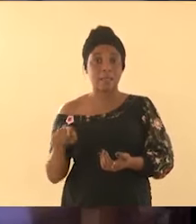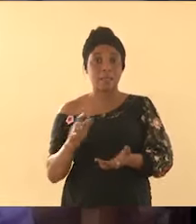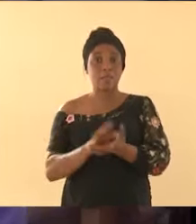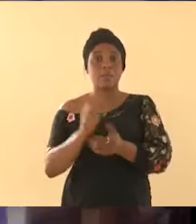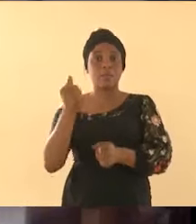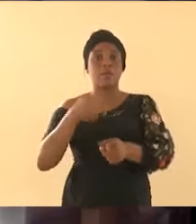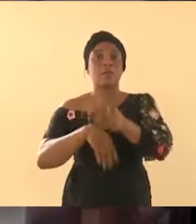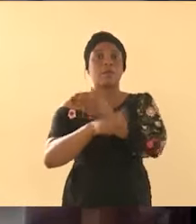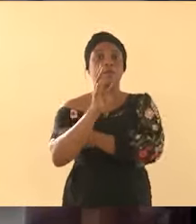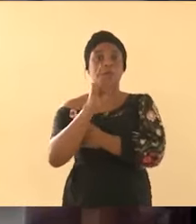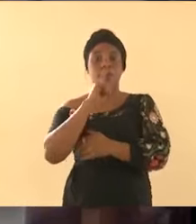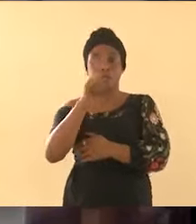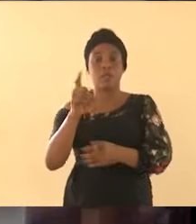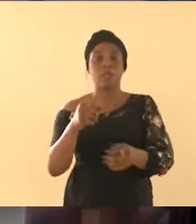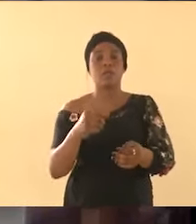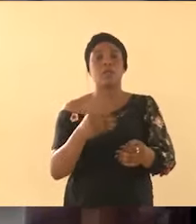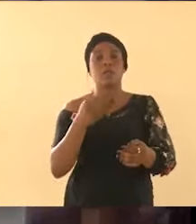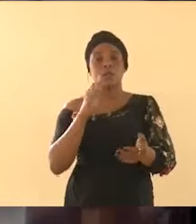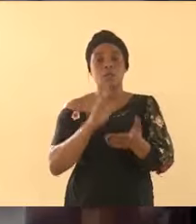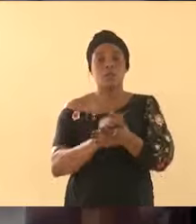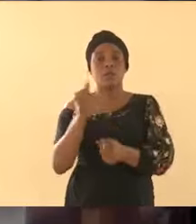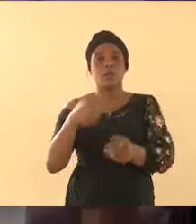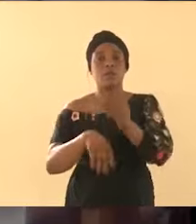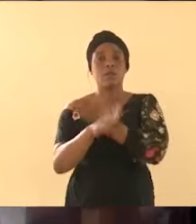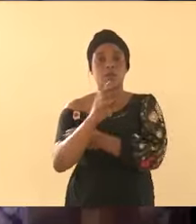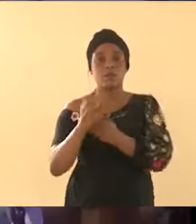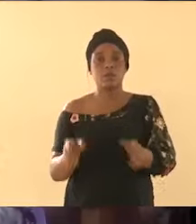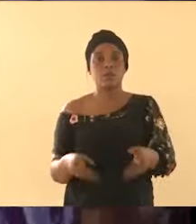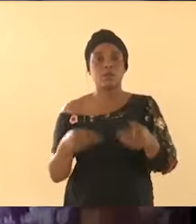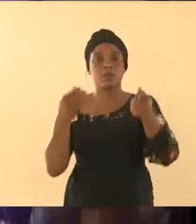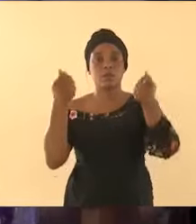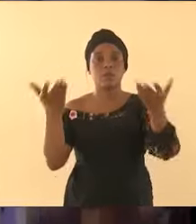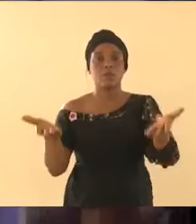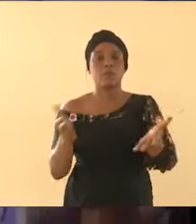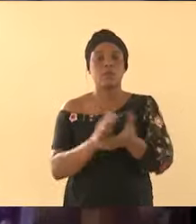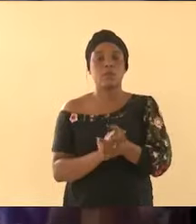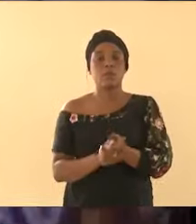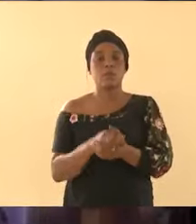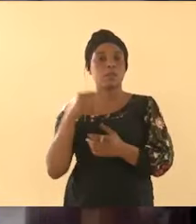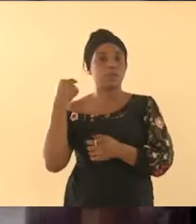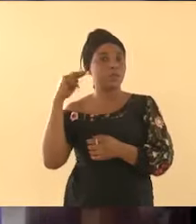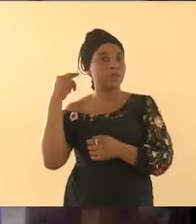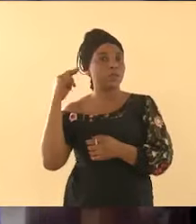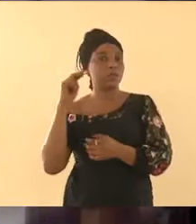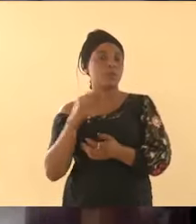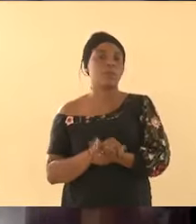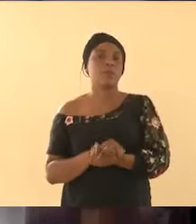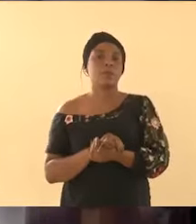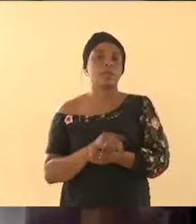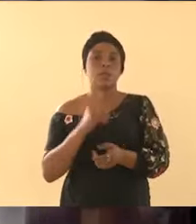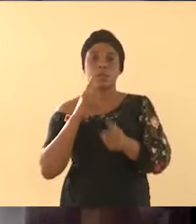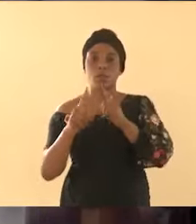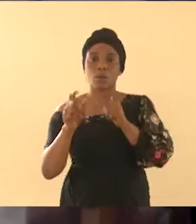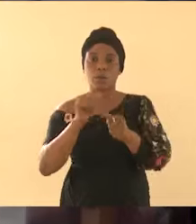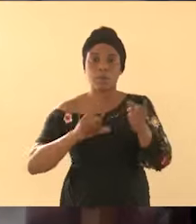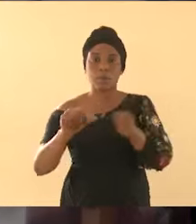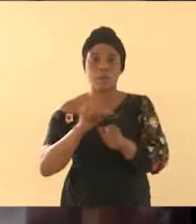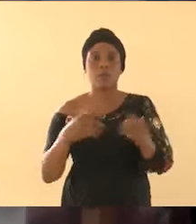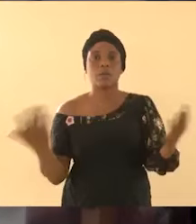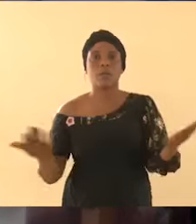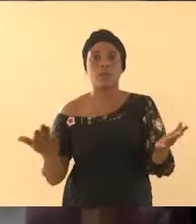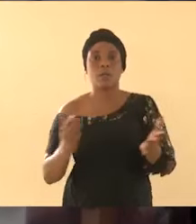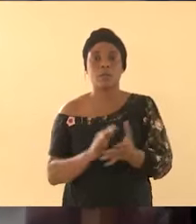And belief in God, the fact that we believe in God, does not offer escape from history and its harsh